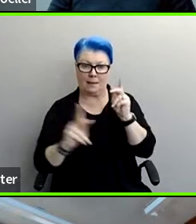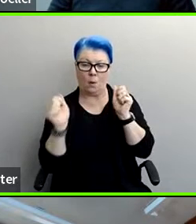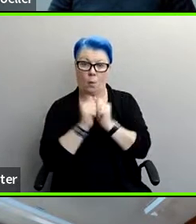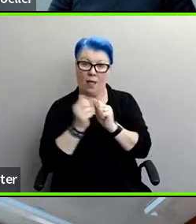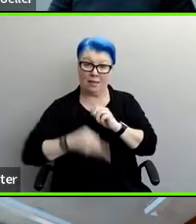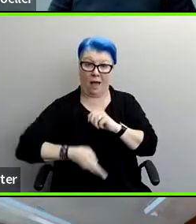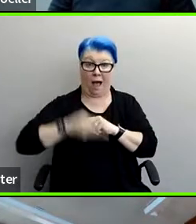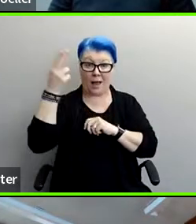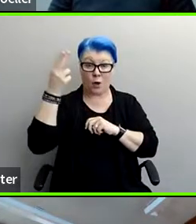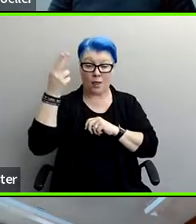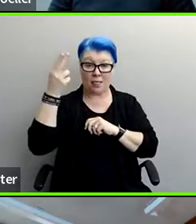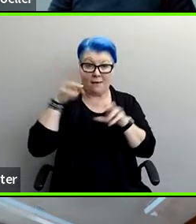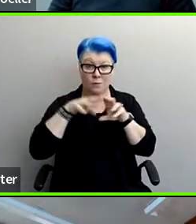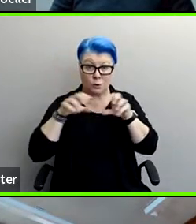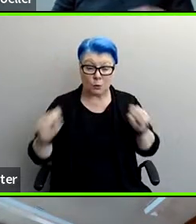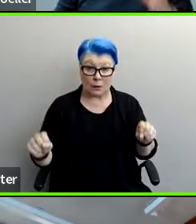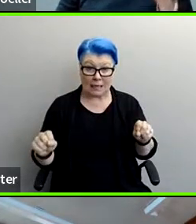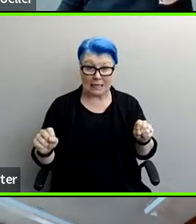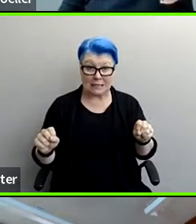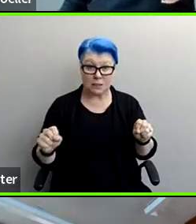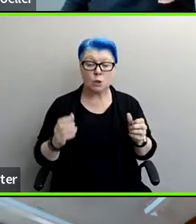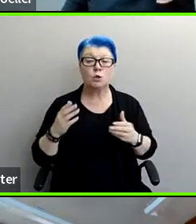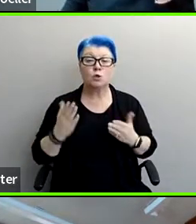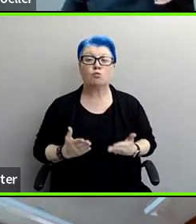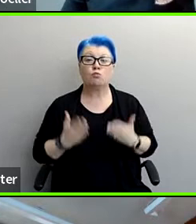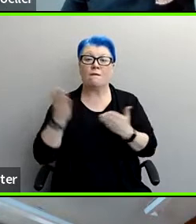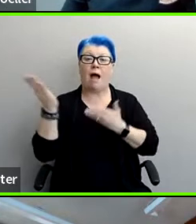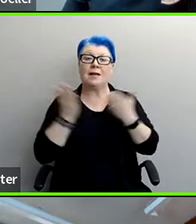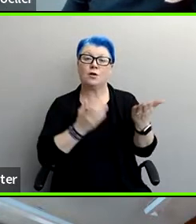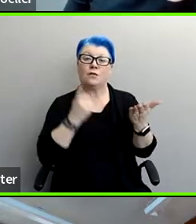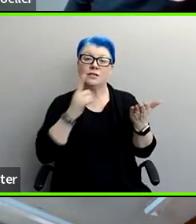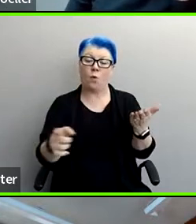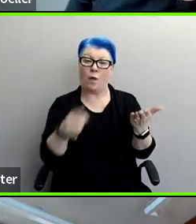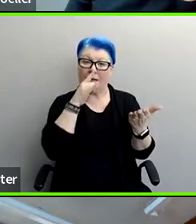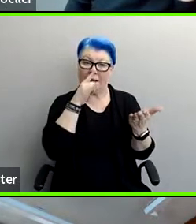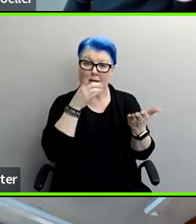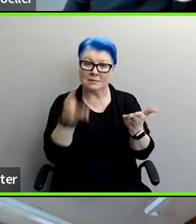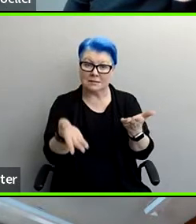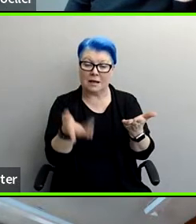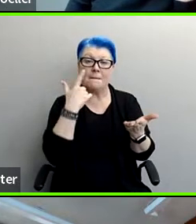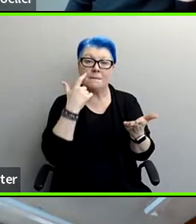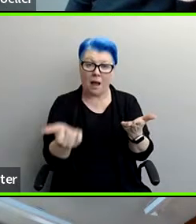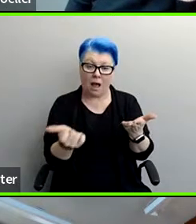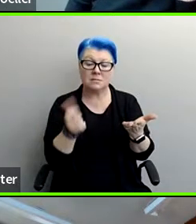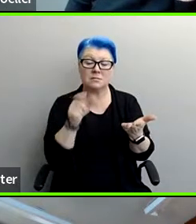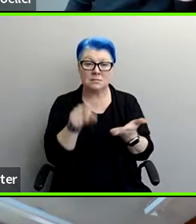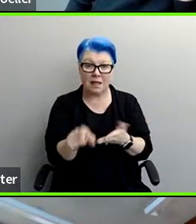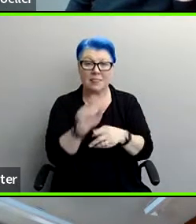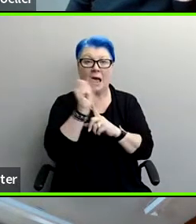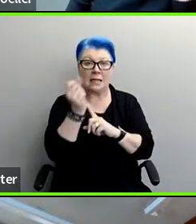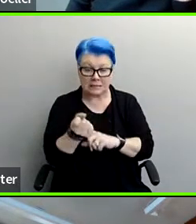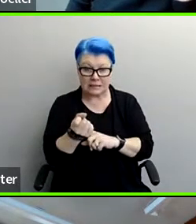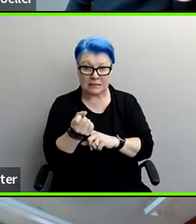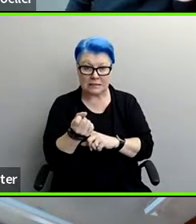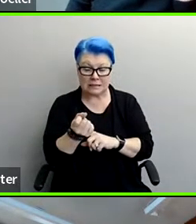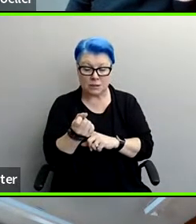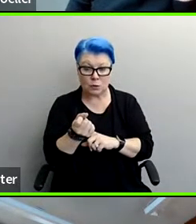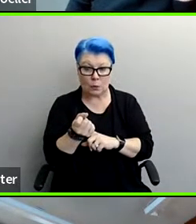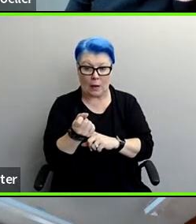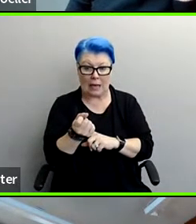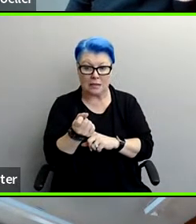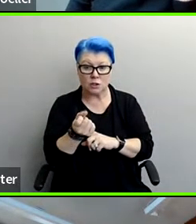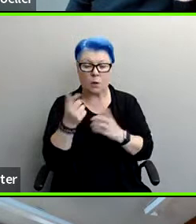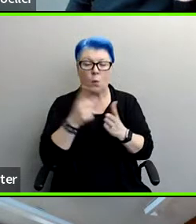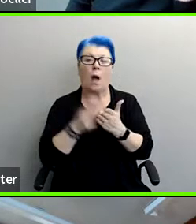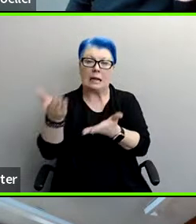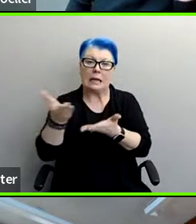in serving the kids that we actually serve because of the likeness that that scenario seems to bring into play, or the